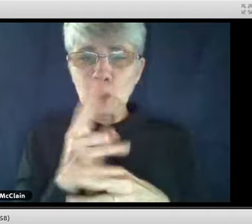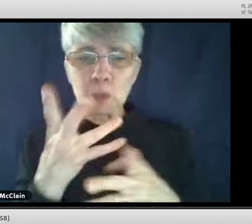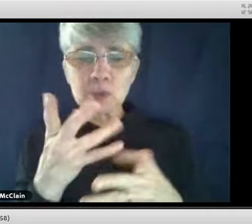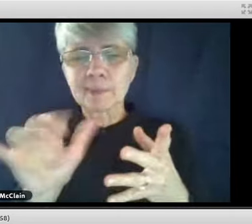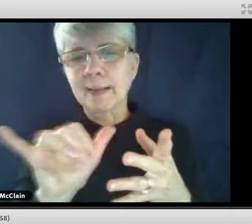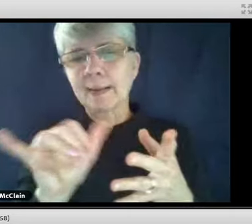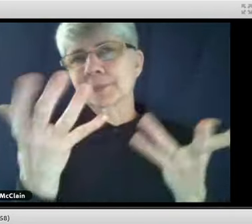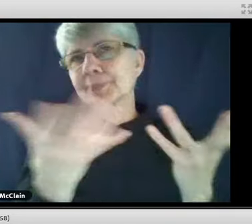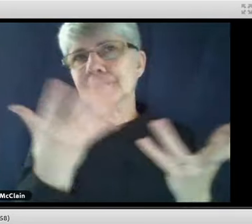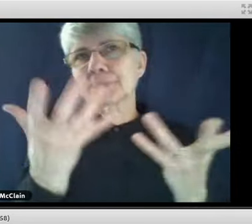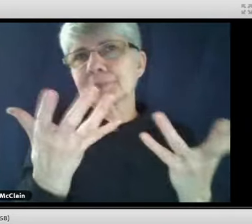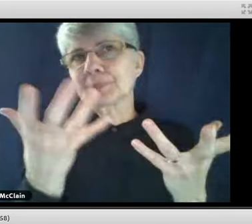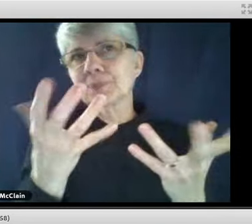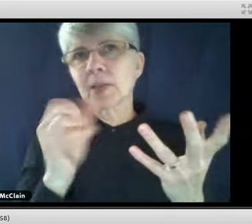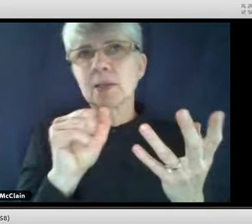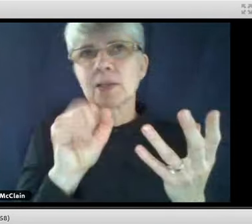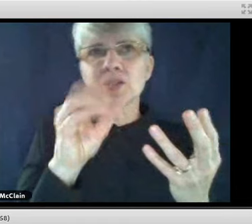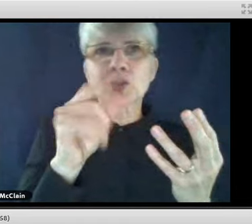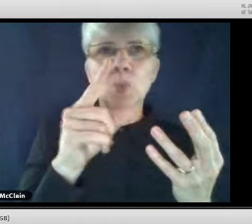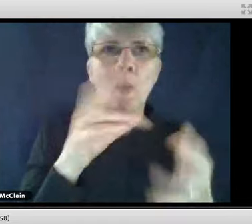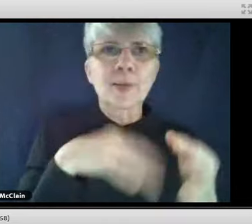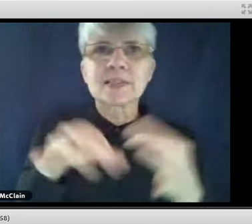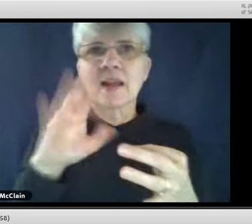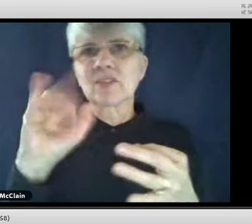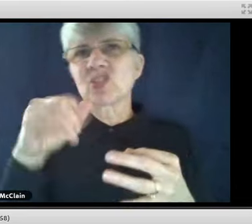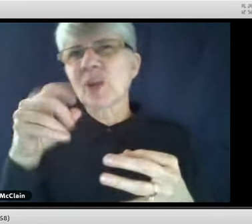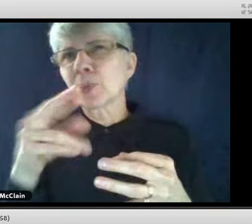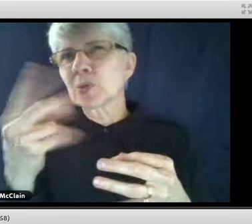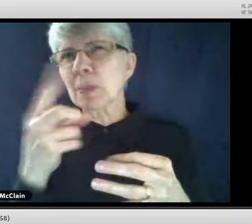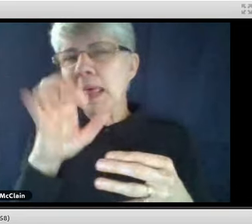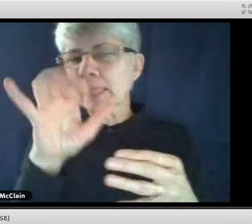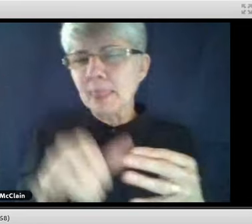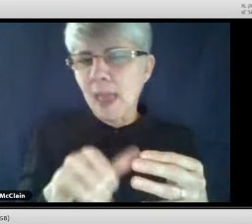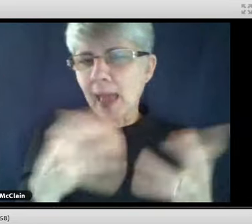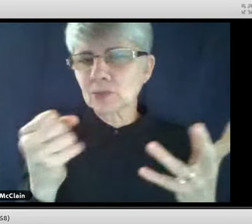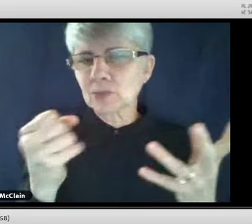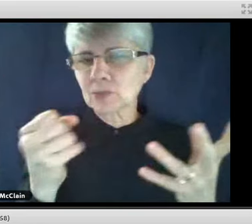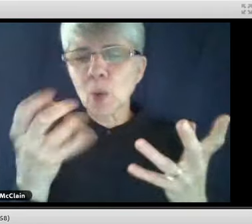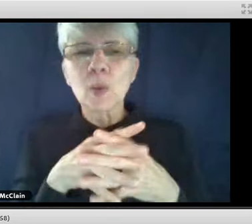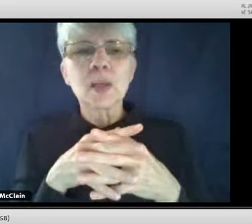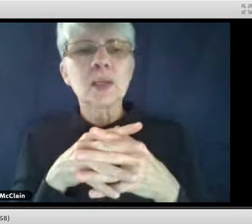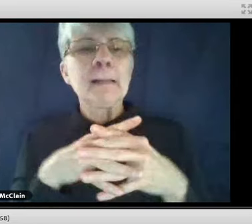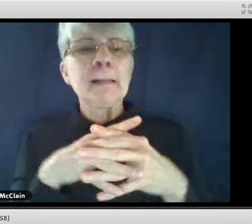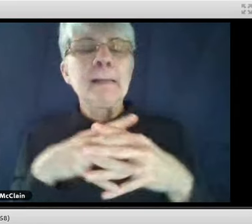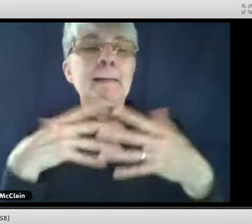like, sweater versus jumper or something like that, right? So,